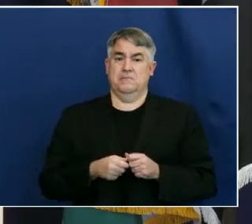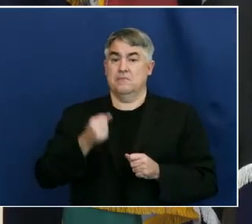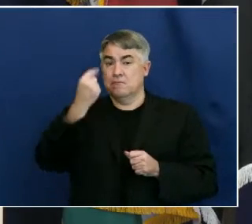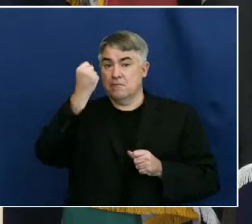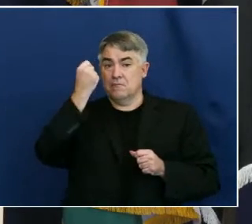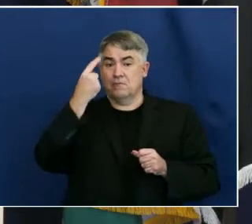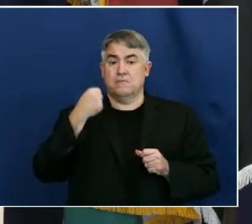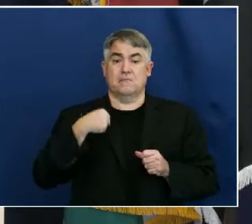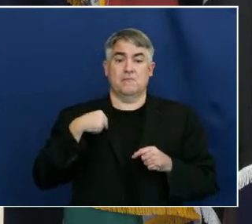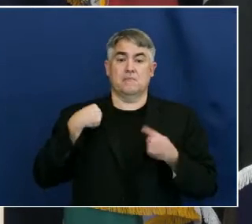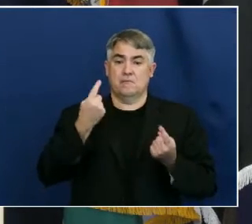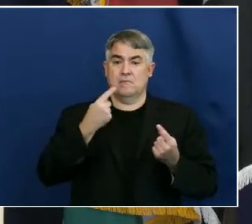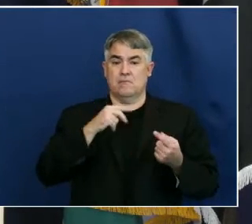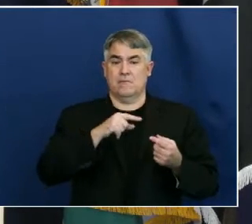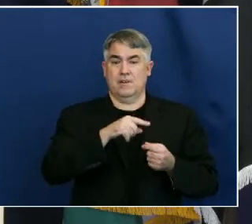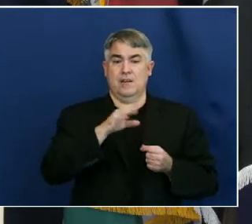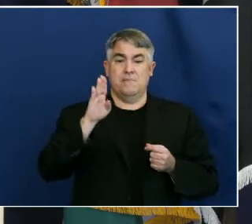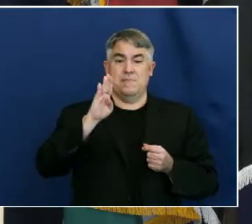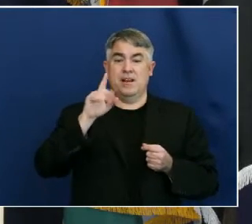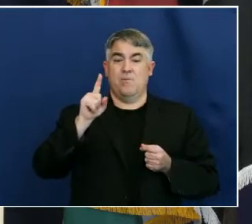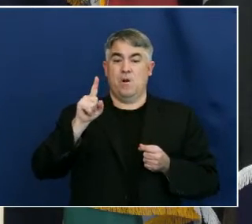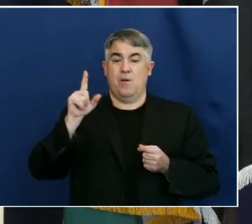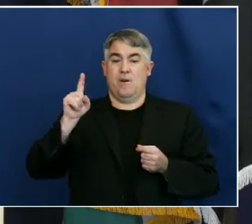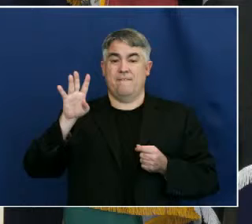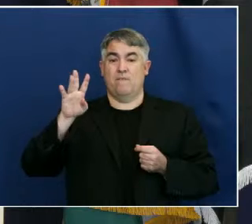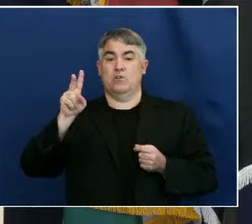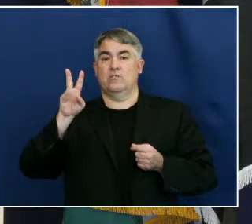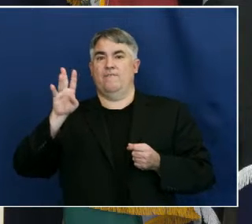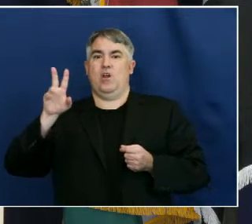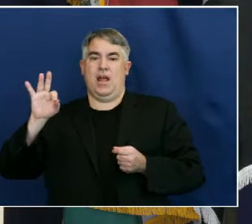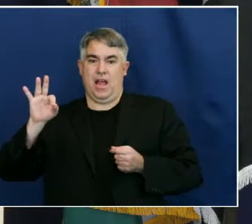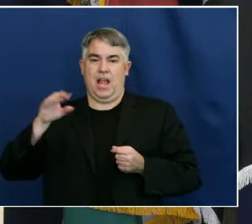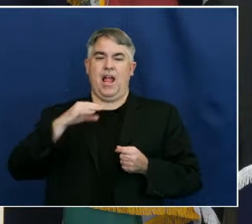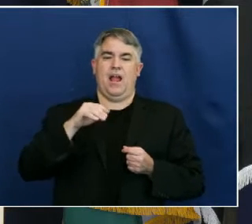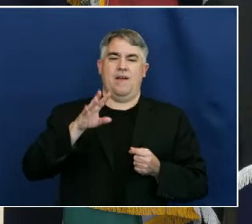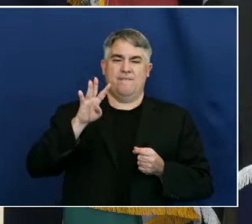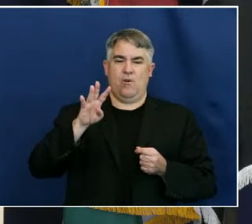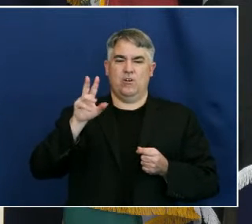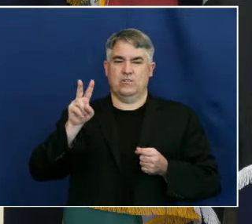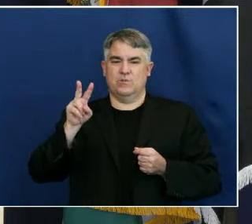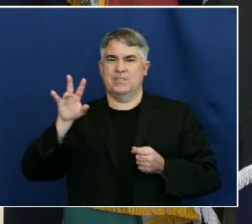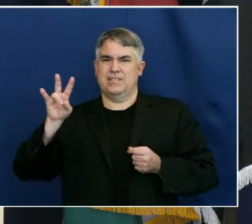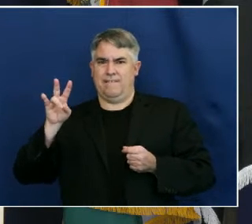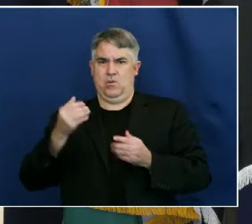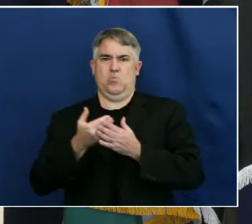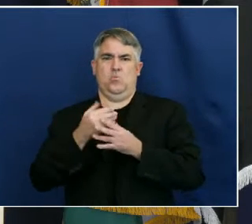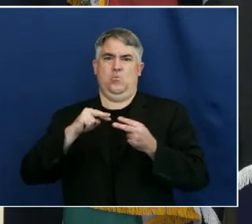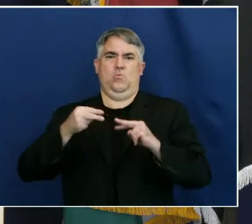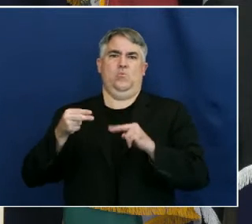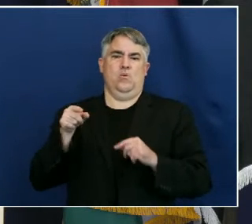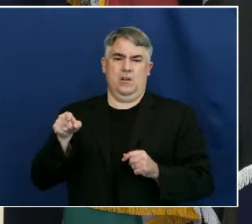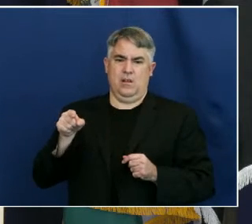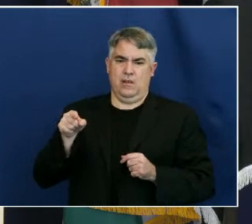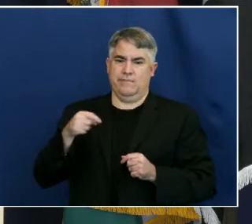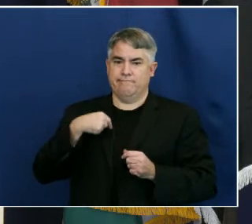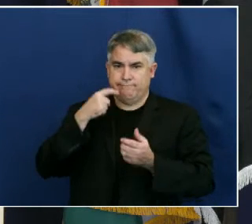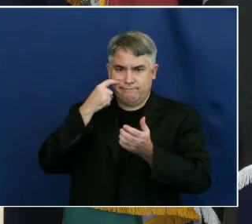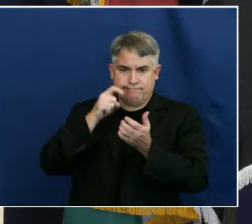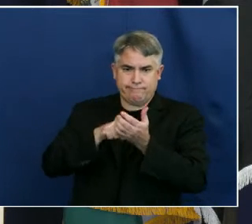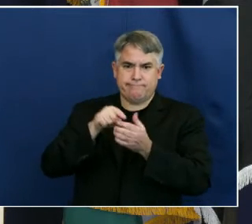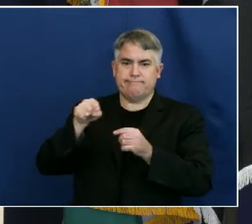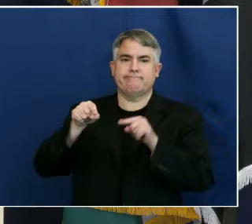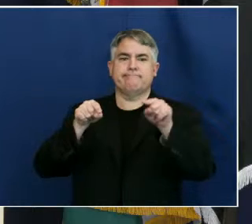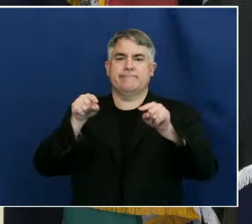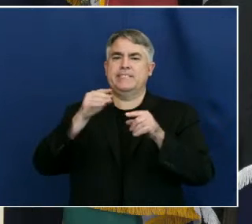or B1, 429, and 427, have been increasingly detected in Southern California.